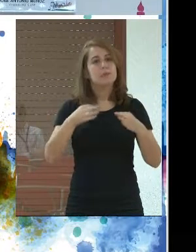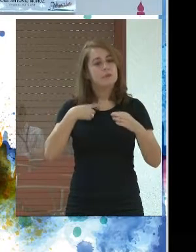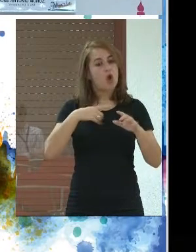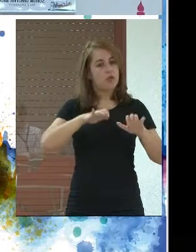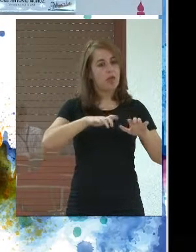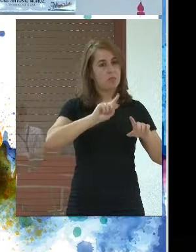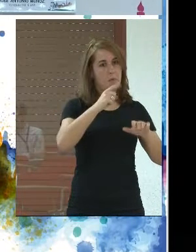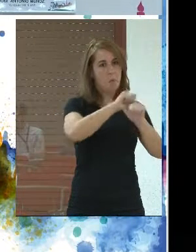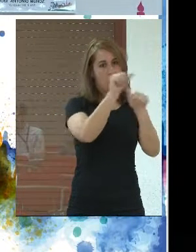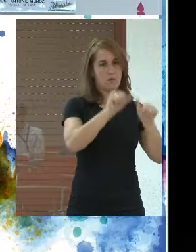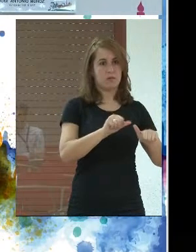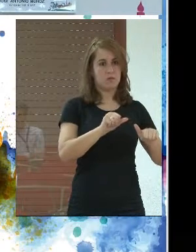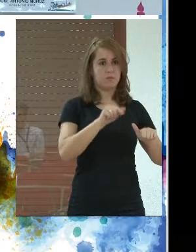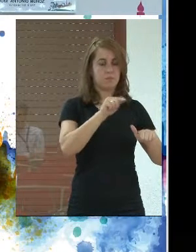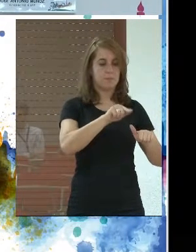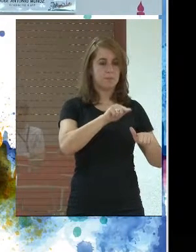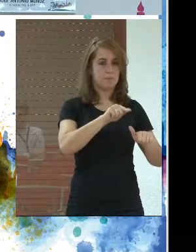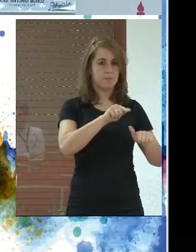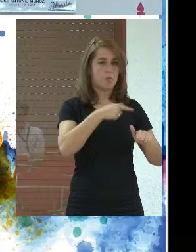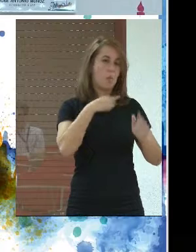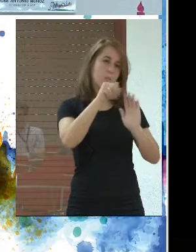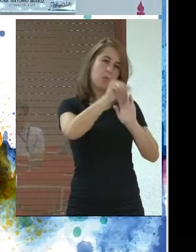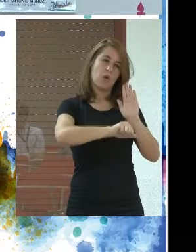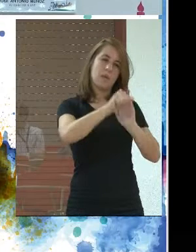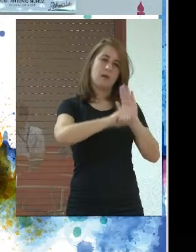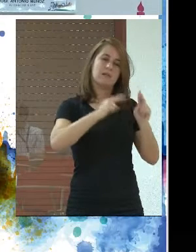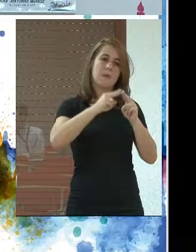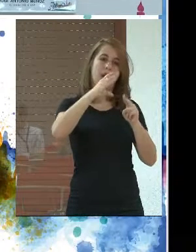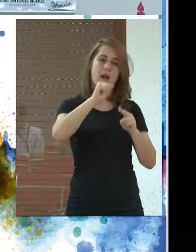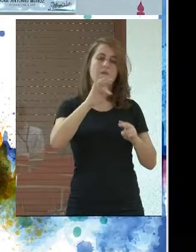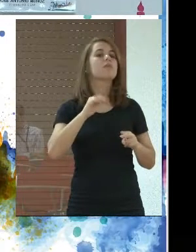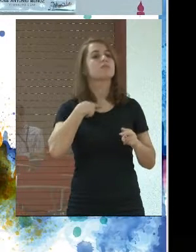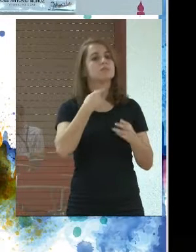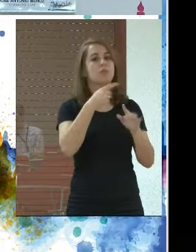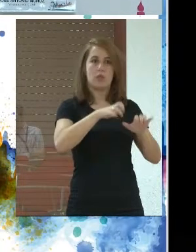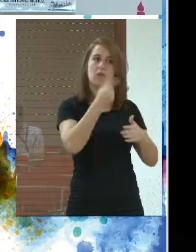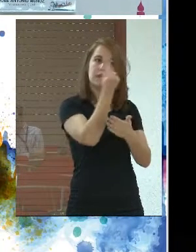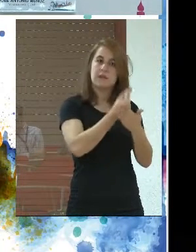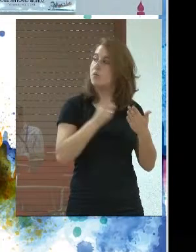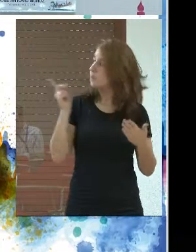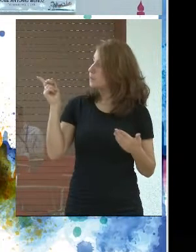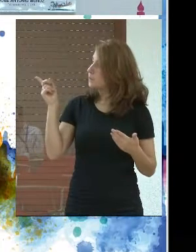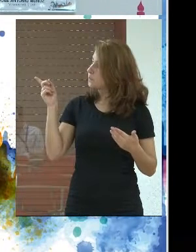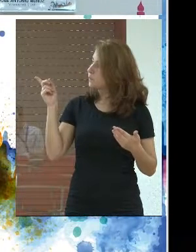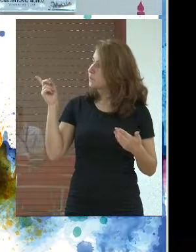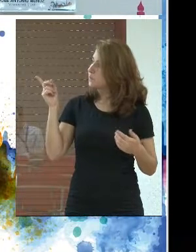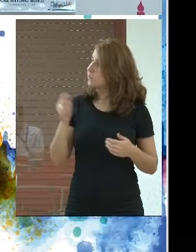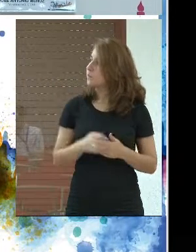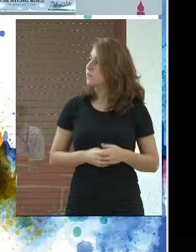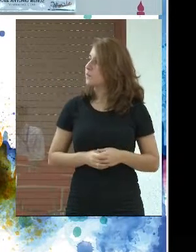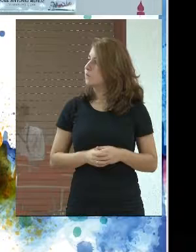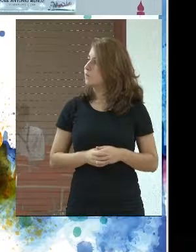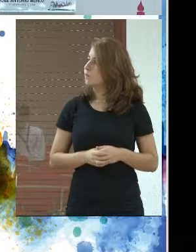We started doing a modeling process at the computer with a CAD program. We decided